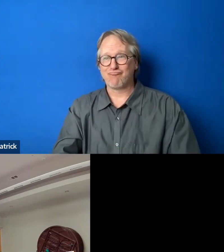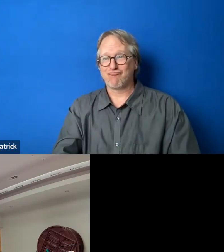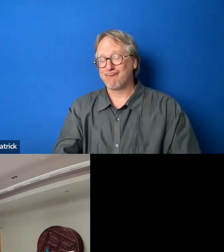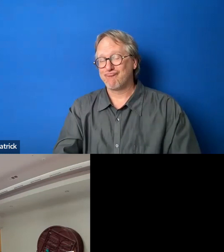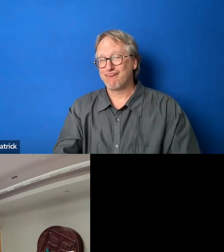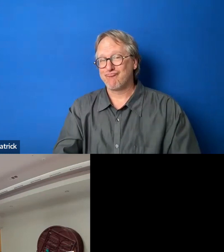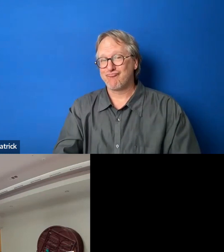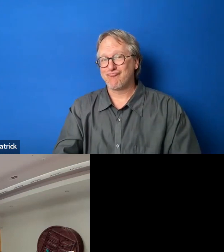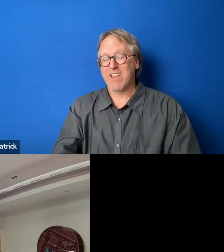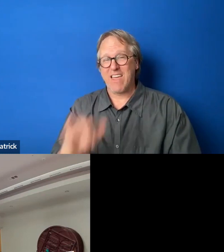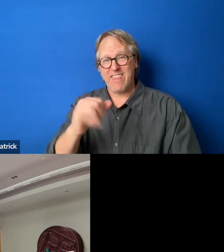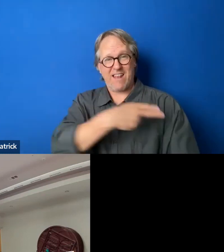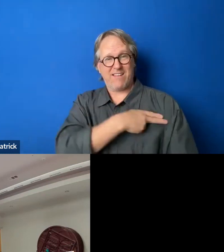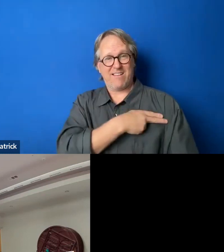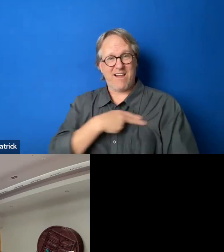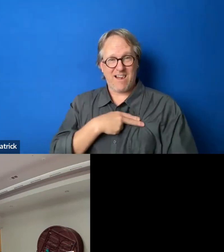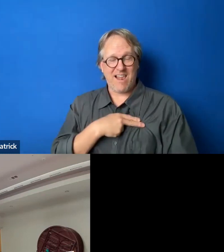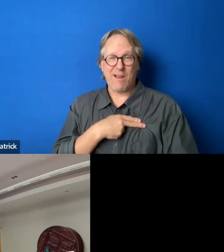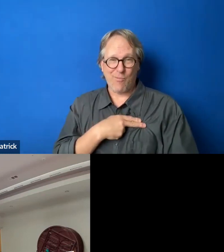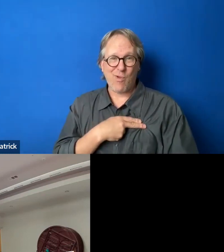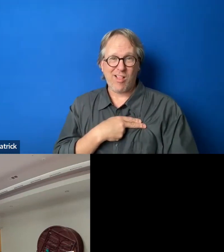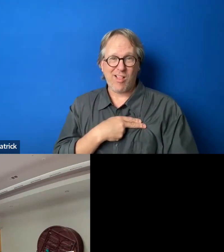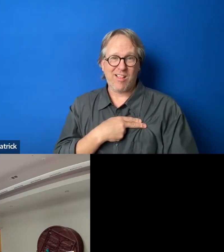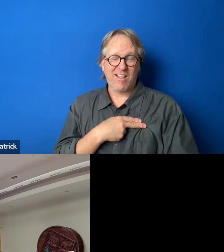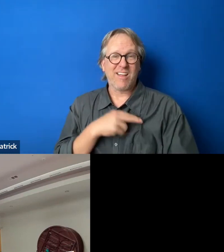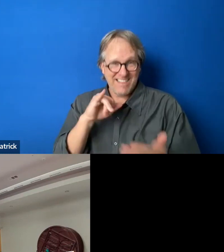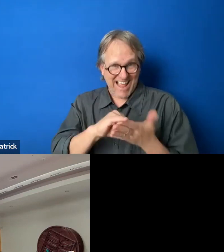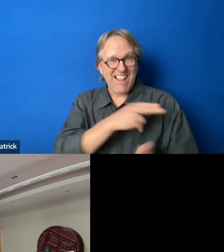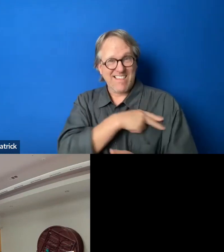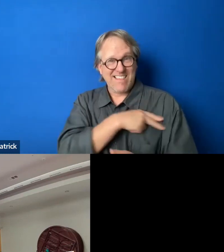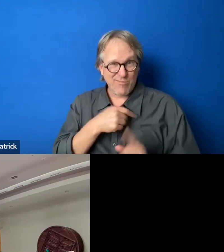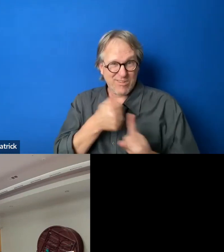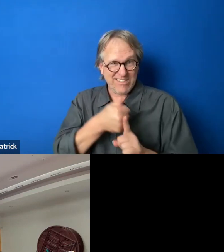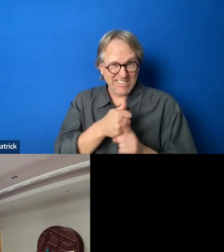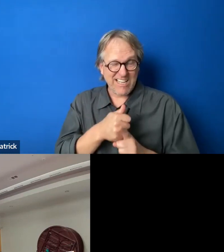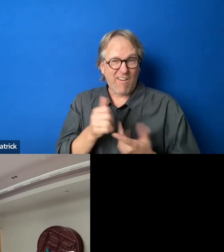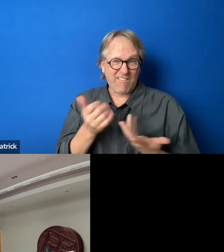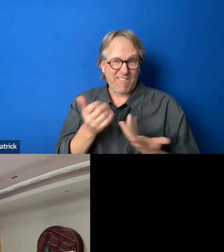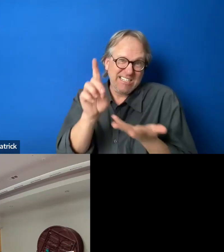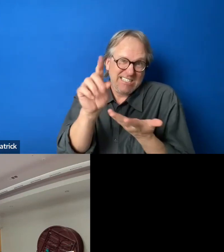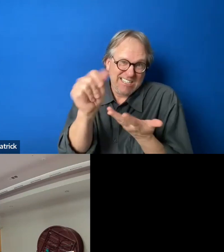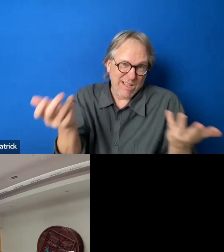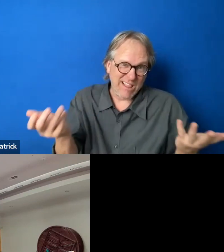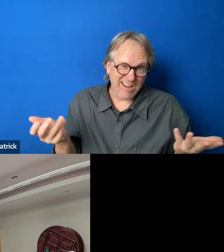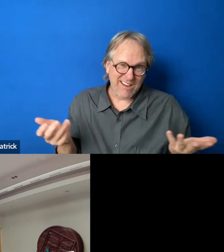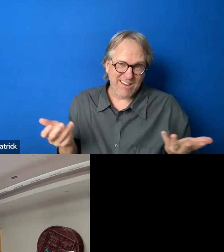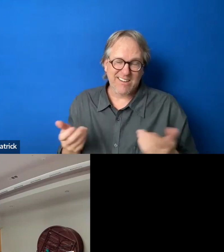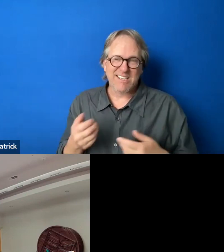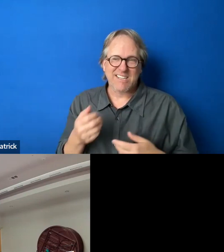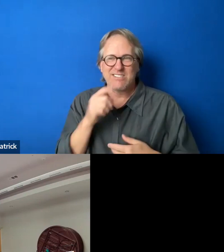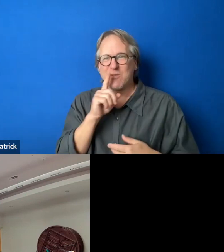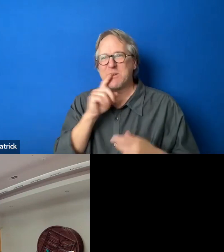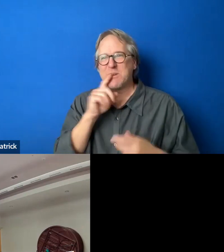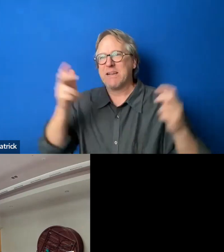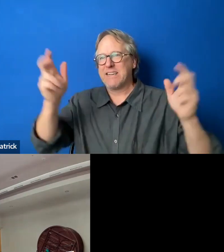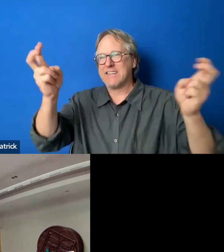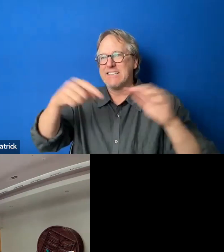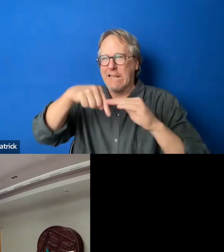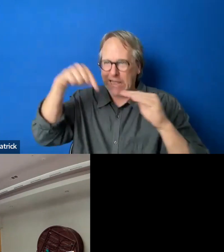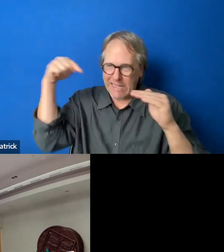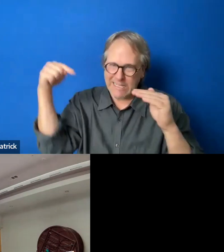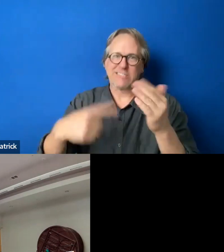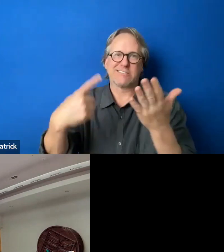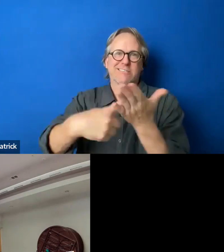disabling. That label can be disabling. So it's a really big topic. So it is a really big topic. I'd like to